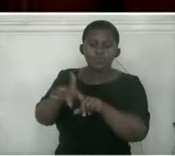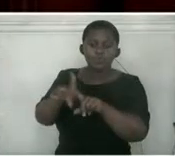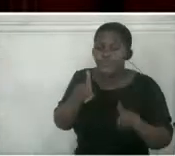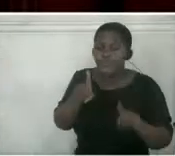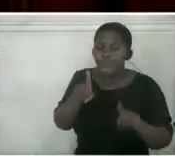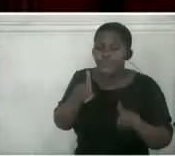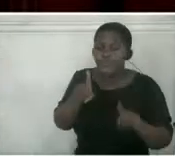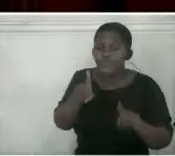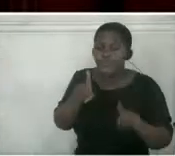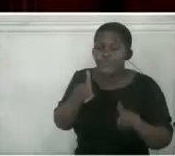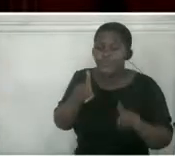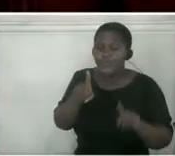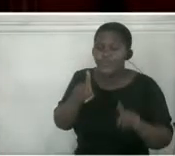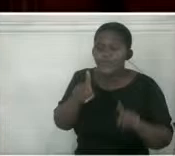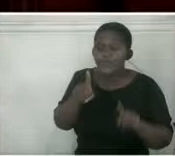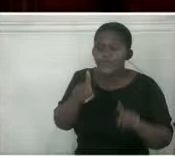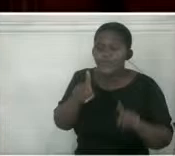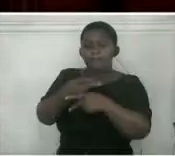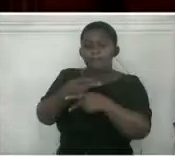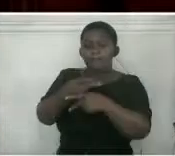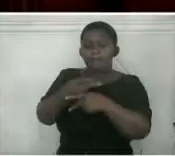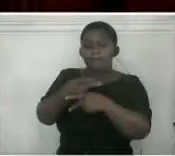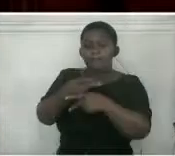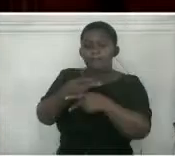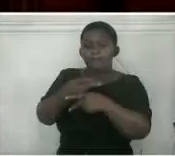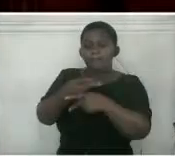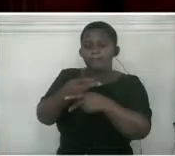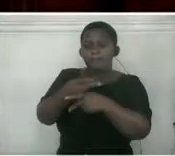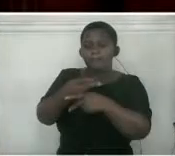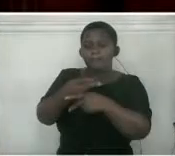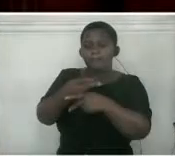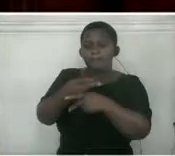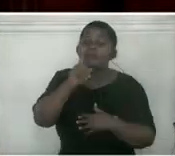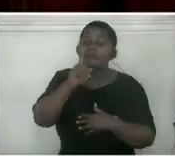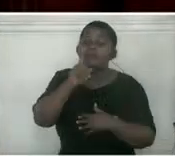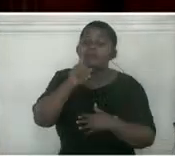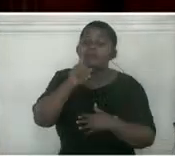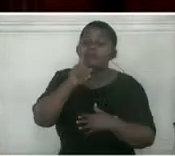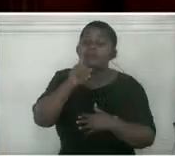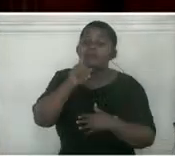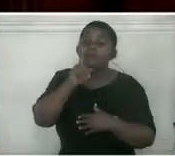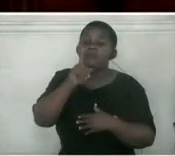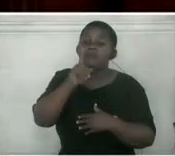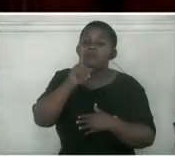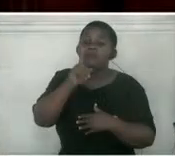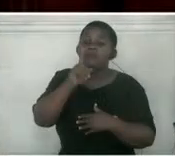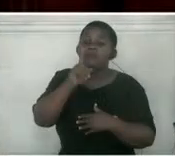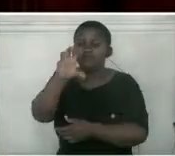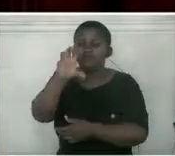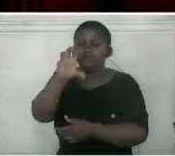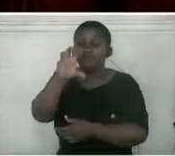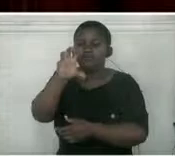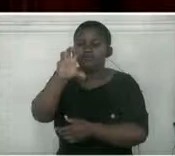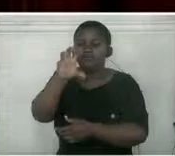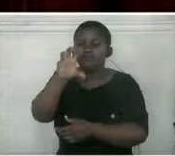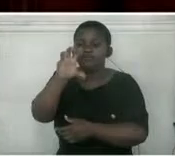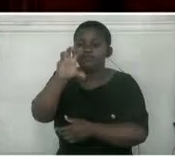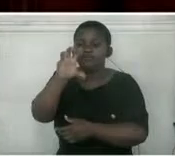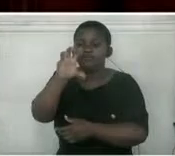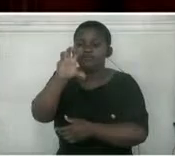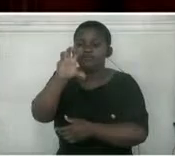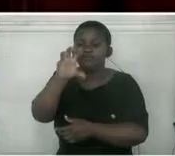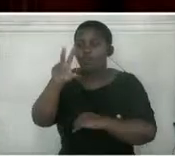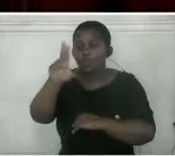energy production project in Umkungundlovu and in Umdoni under Ugu.